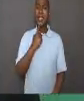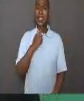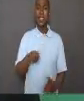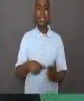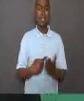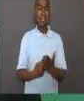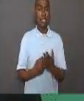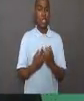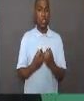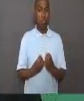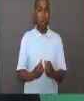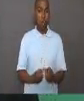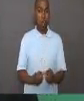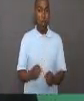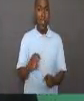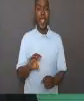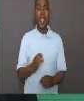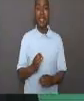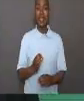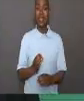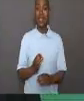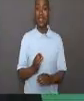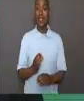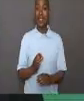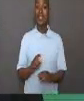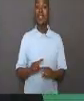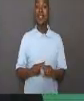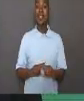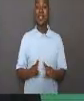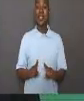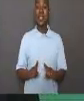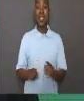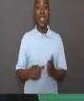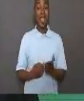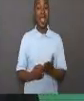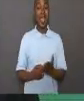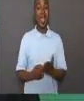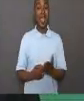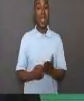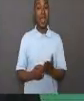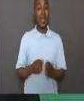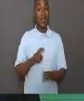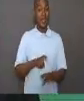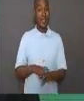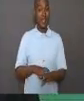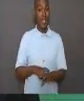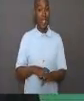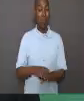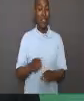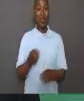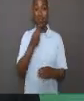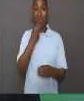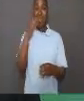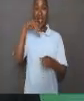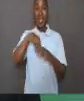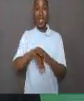the cysticerci attaches itself to our intestine wall with its